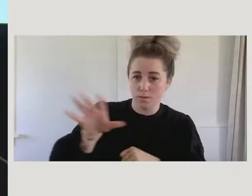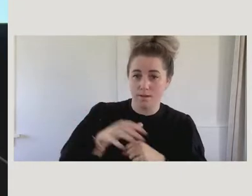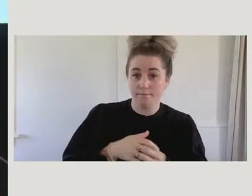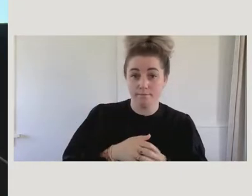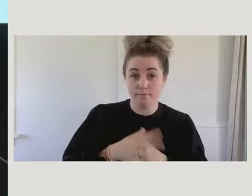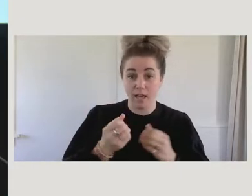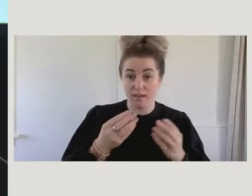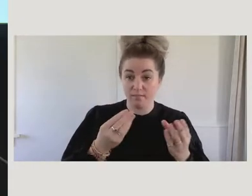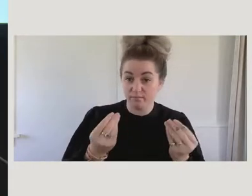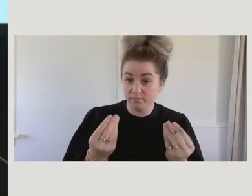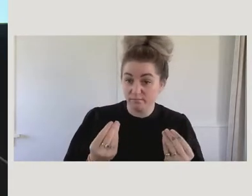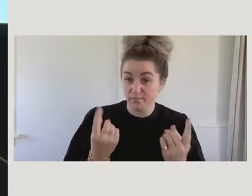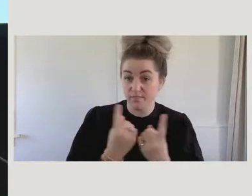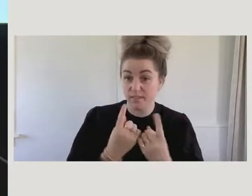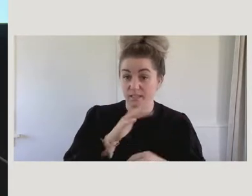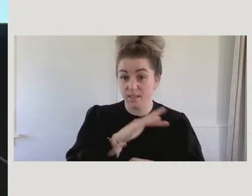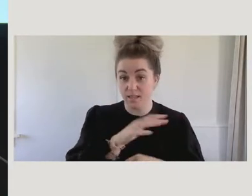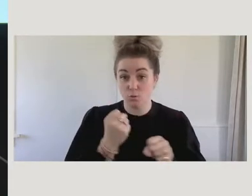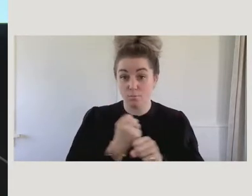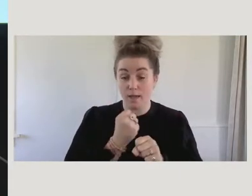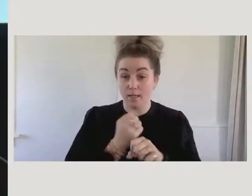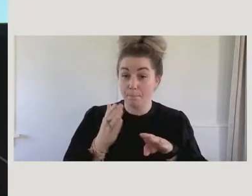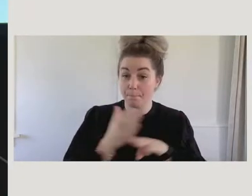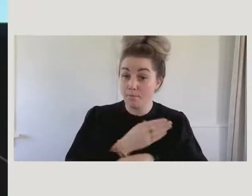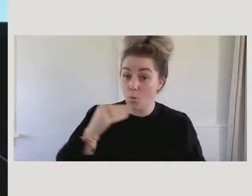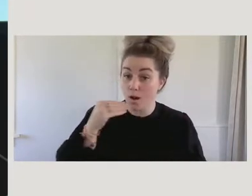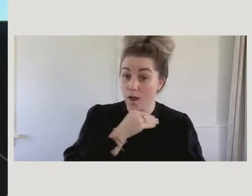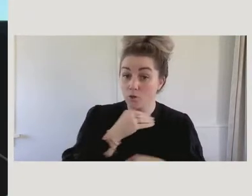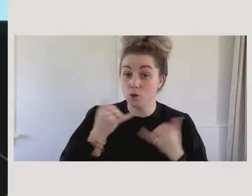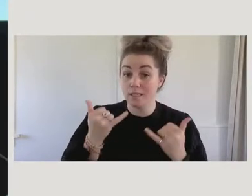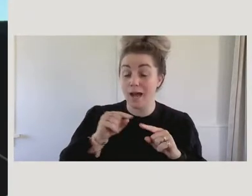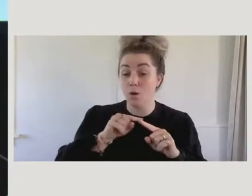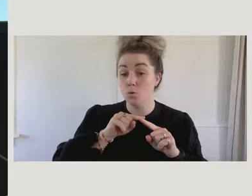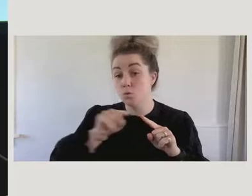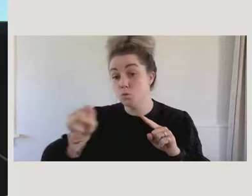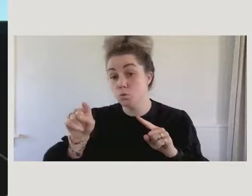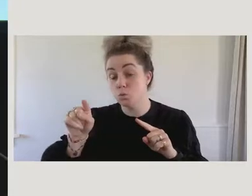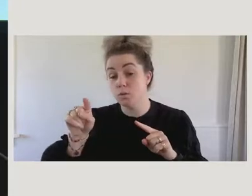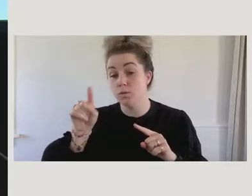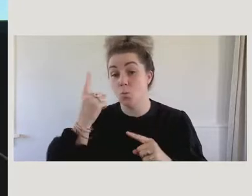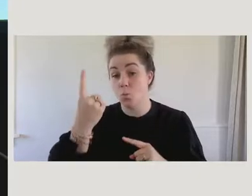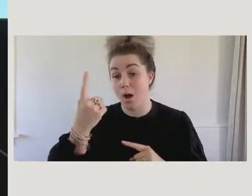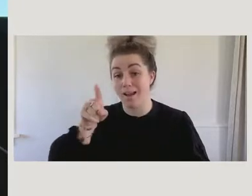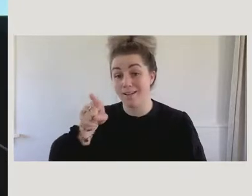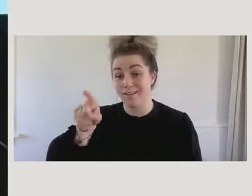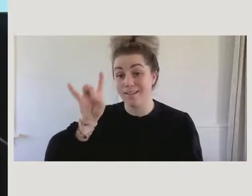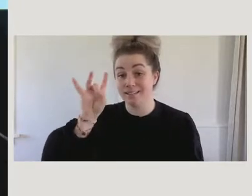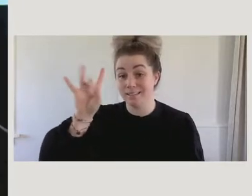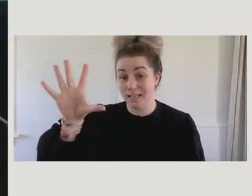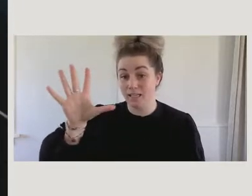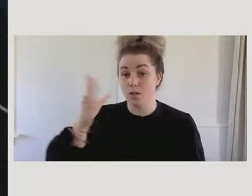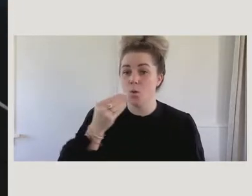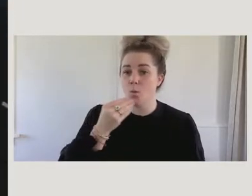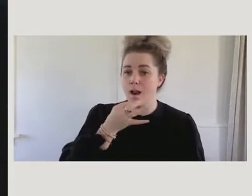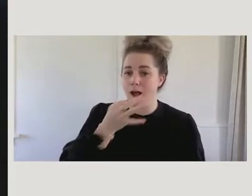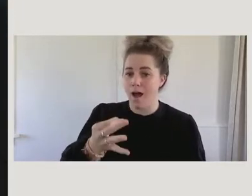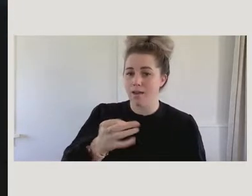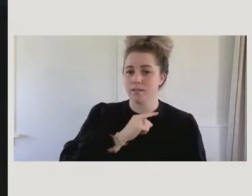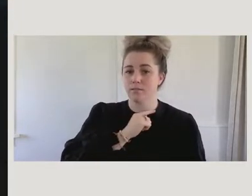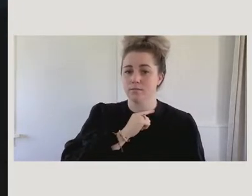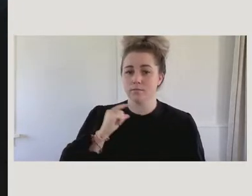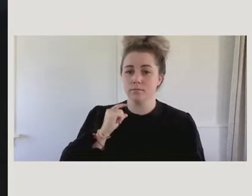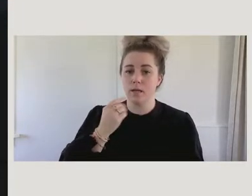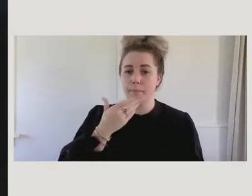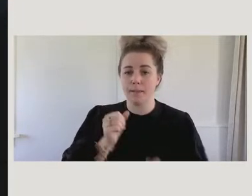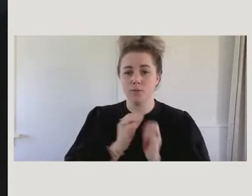there um again before we go to lunch which will be from now till 10 past one I'd like to ask our Papa Jose Atoka if he could please